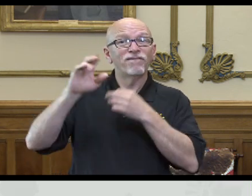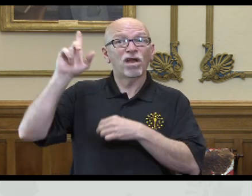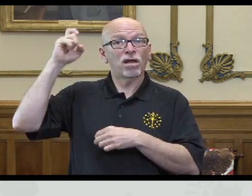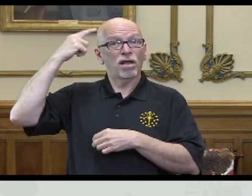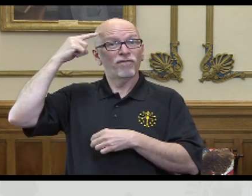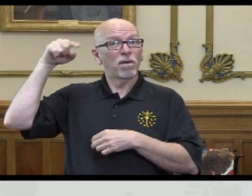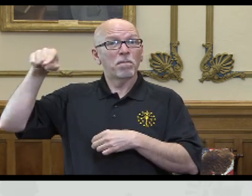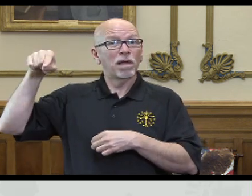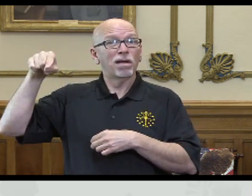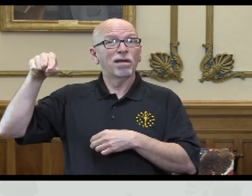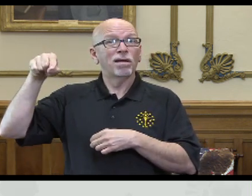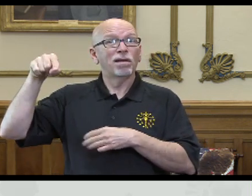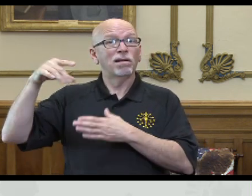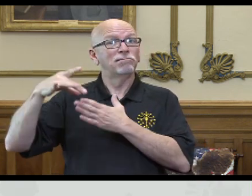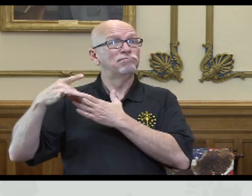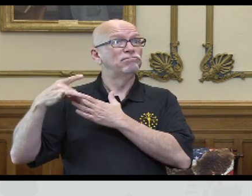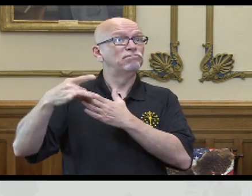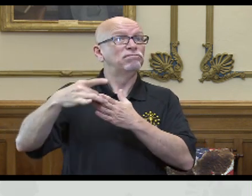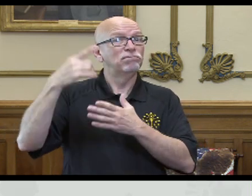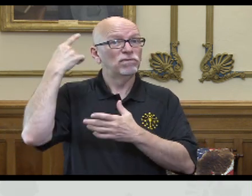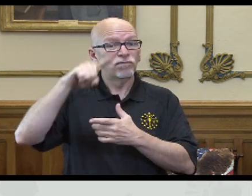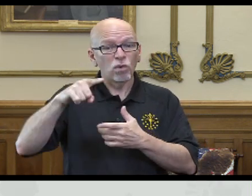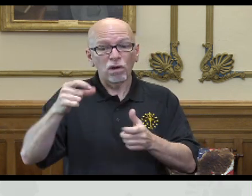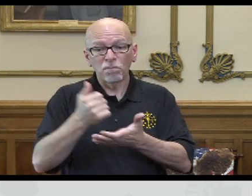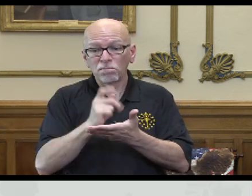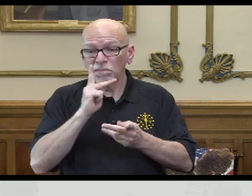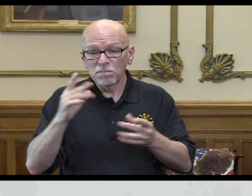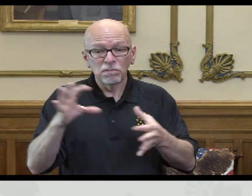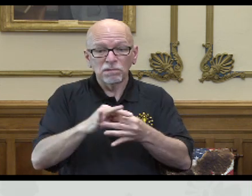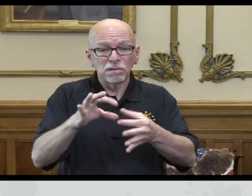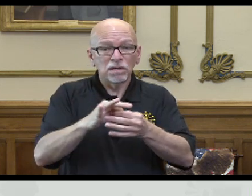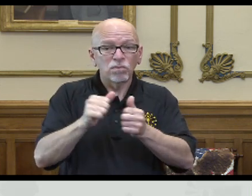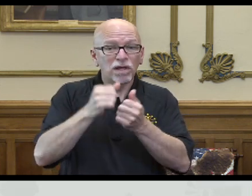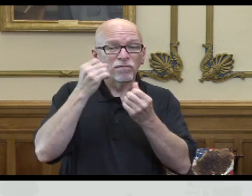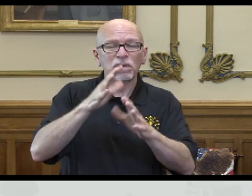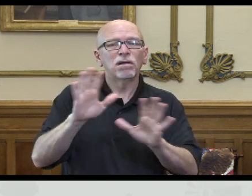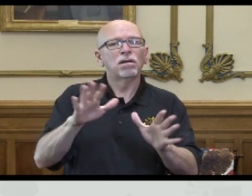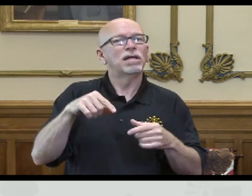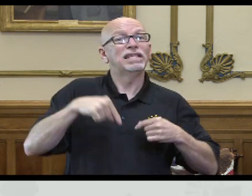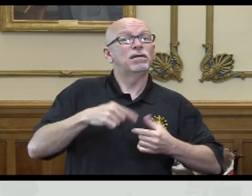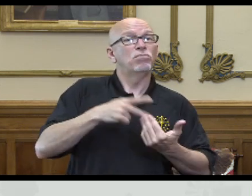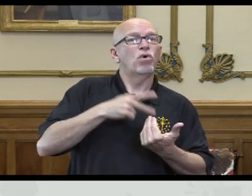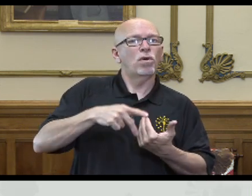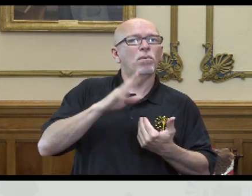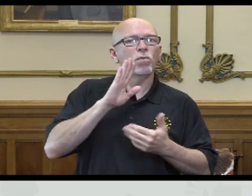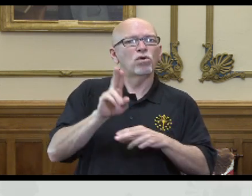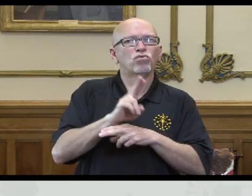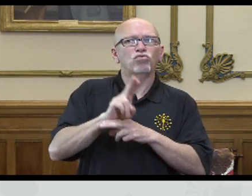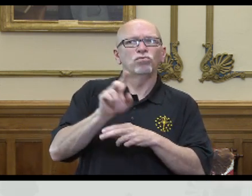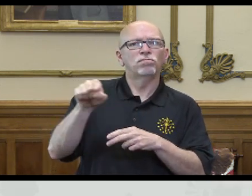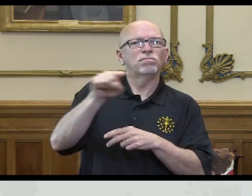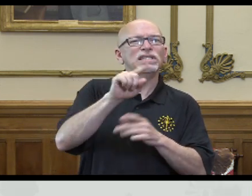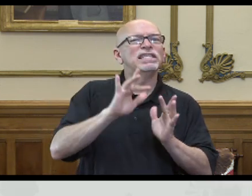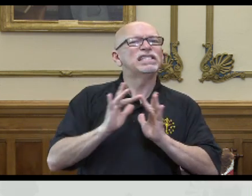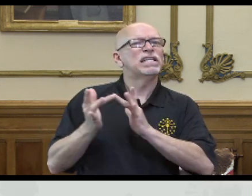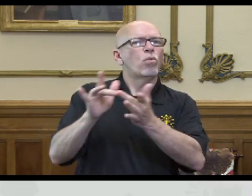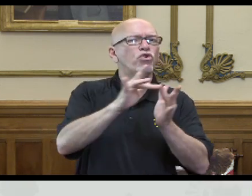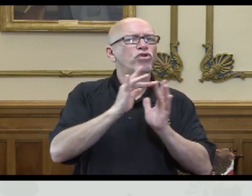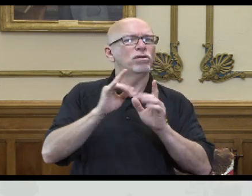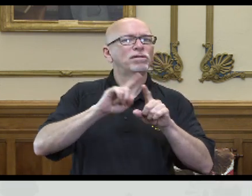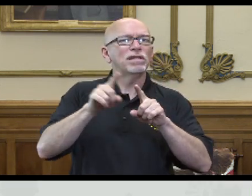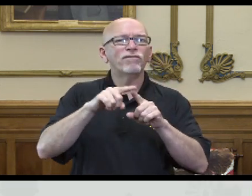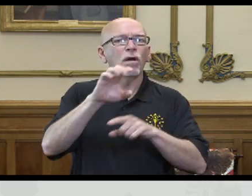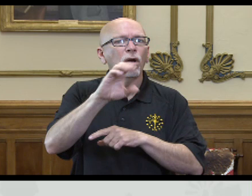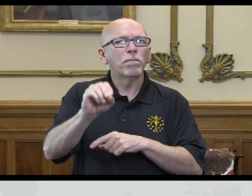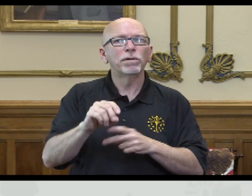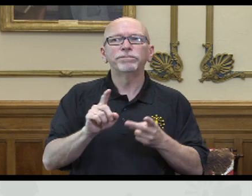attempting to be the leading driver for connecting people to information, this initiative will utilize an active network of